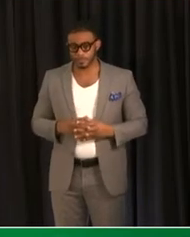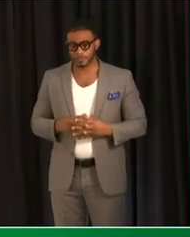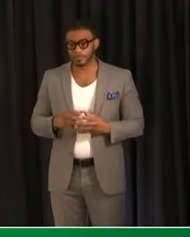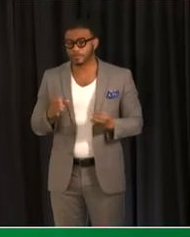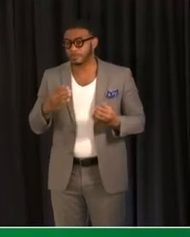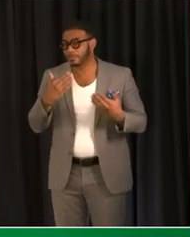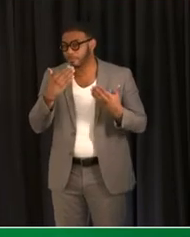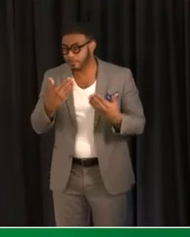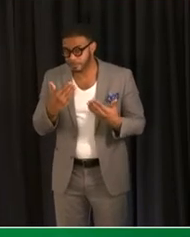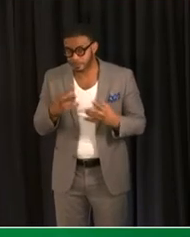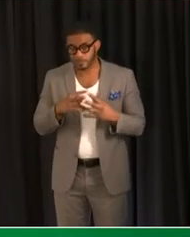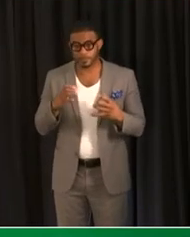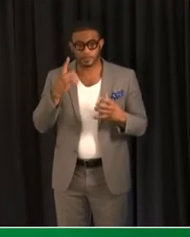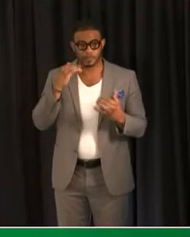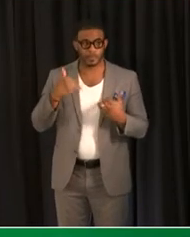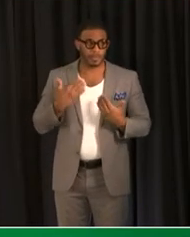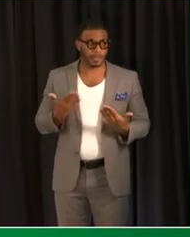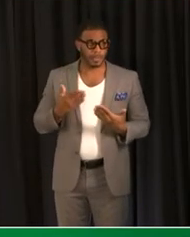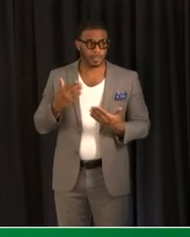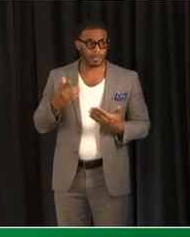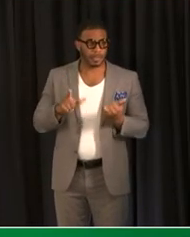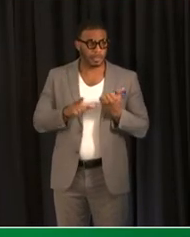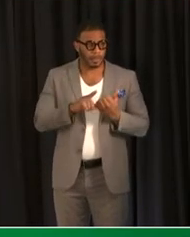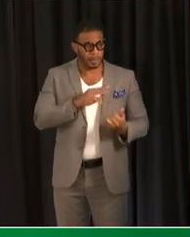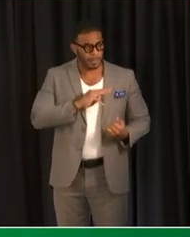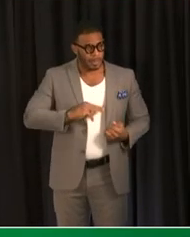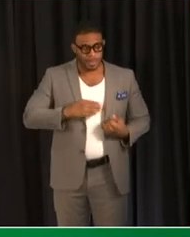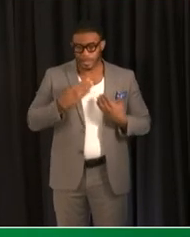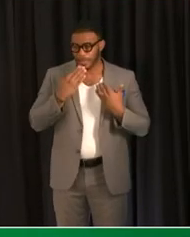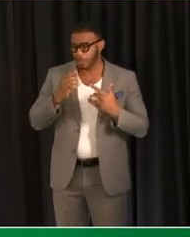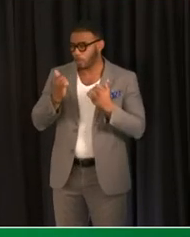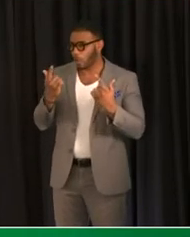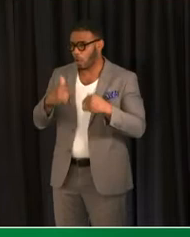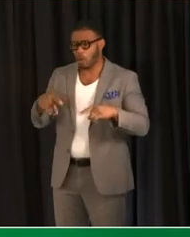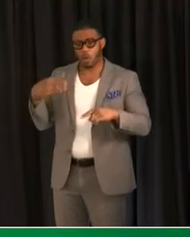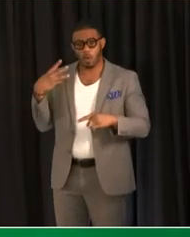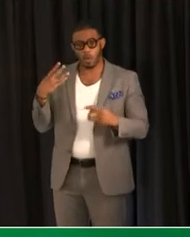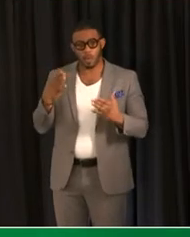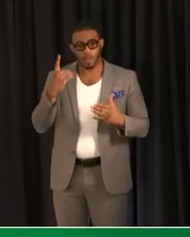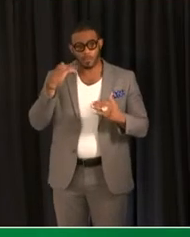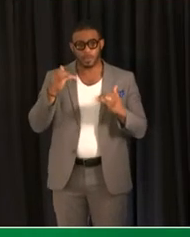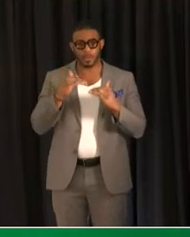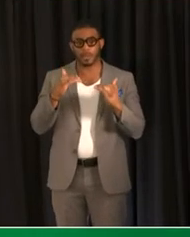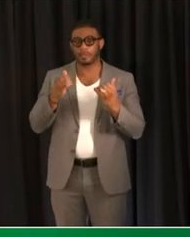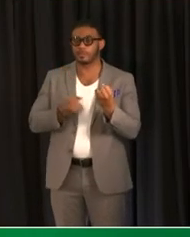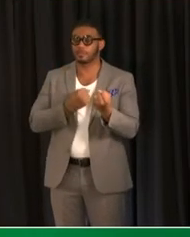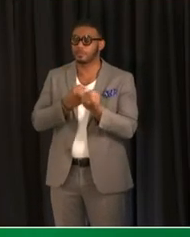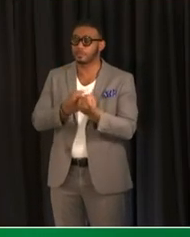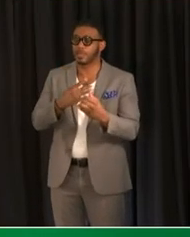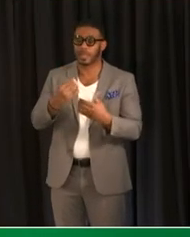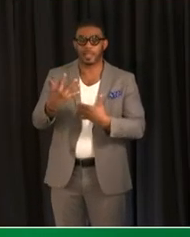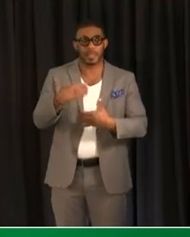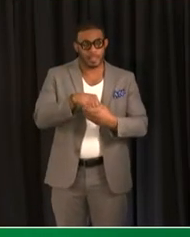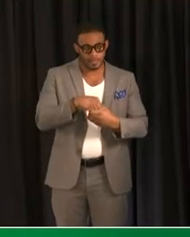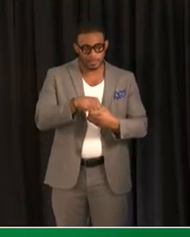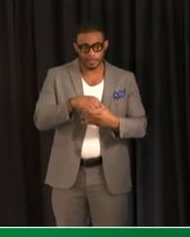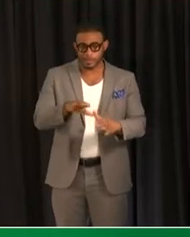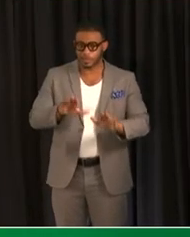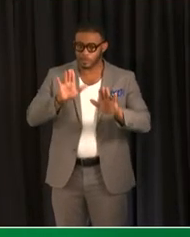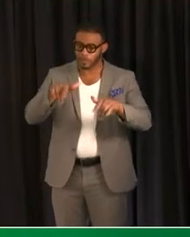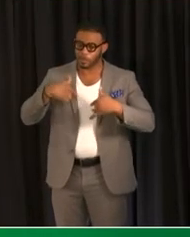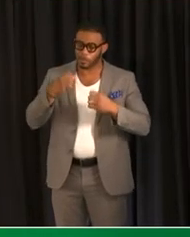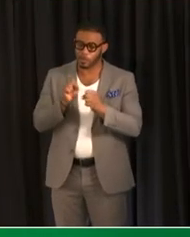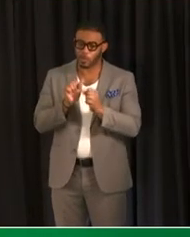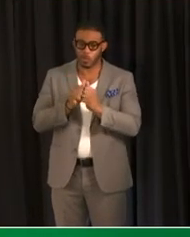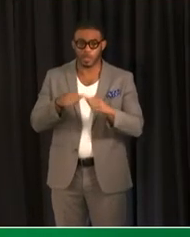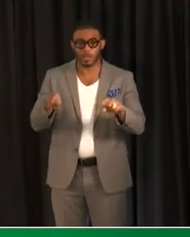many. So thank you very much for having me, Deputy Mayor, and thank you to all watching for your level of engagement. It's